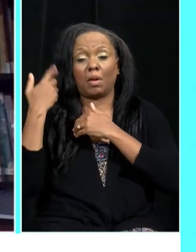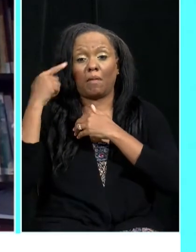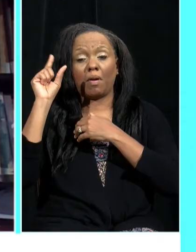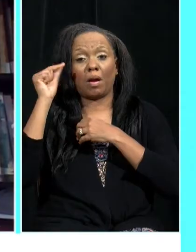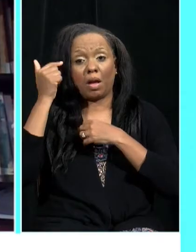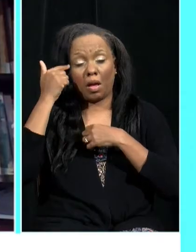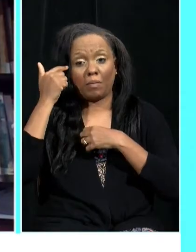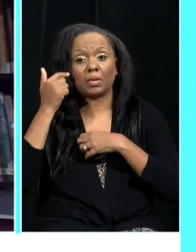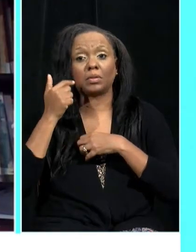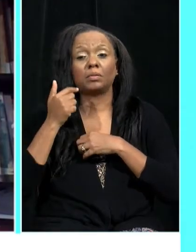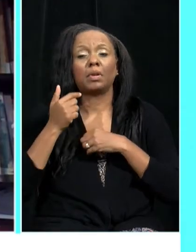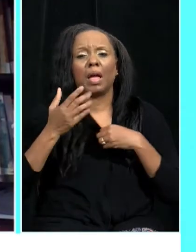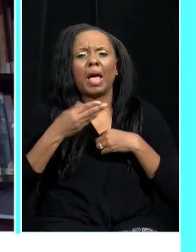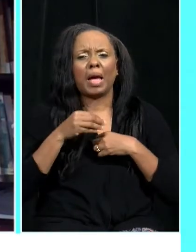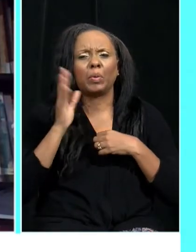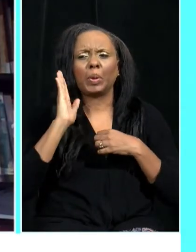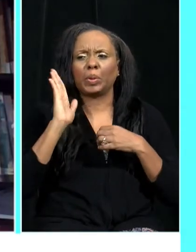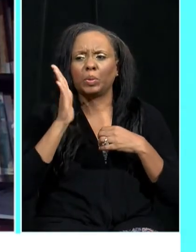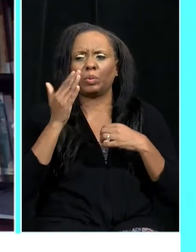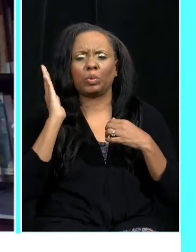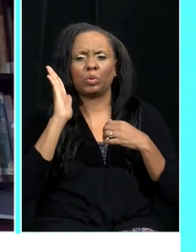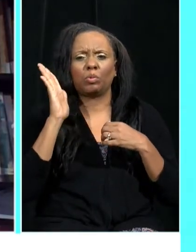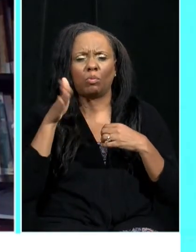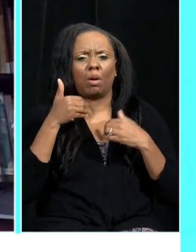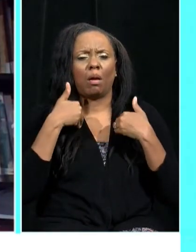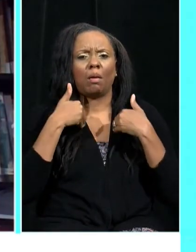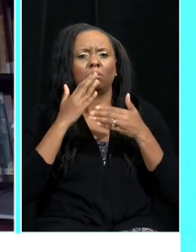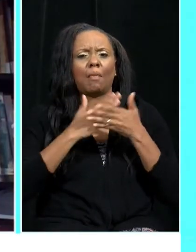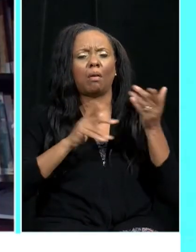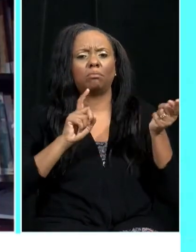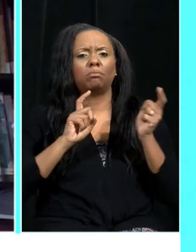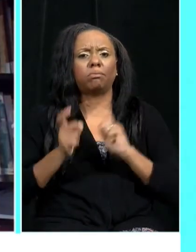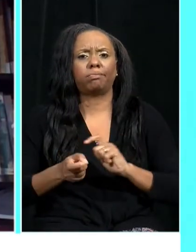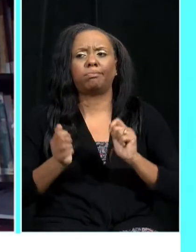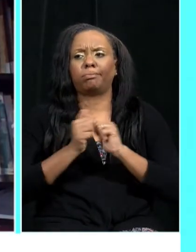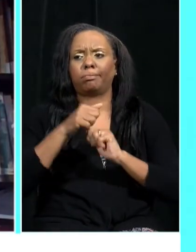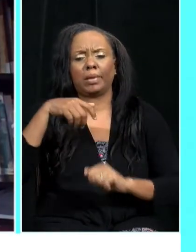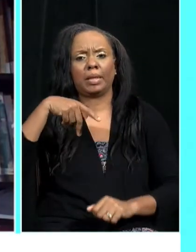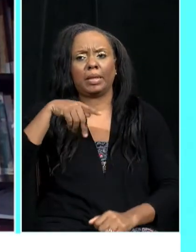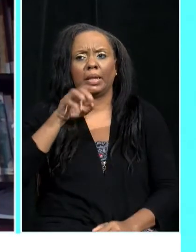expect some reform in that area as the